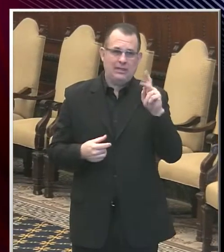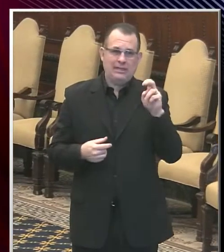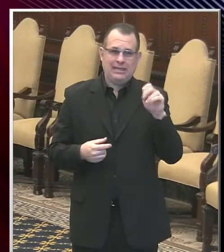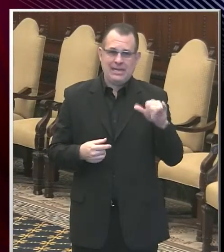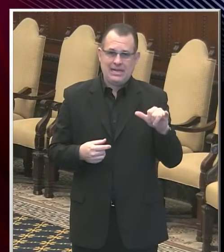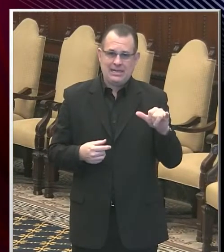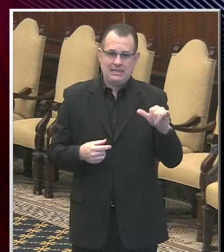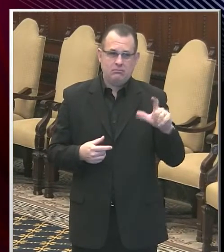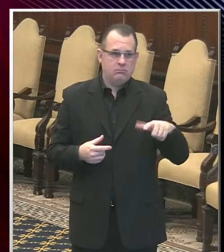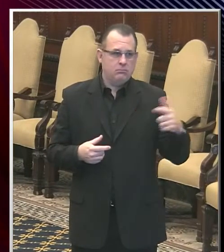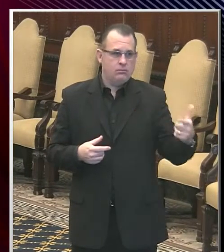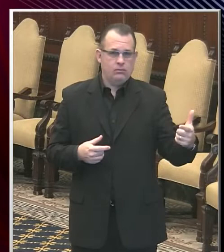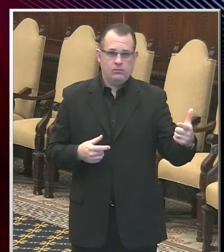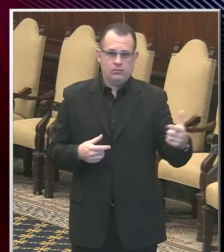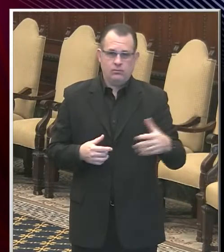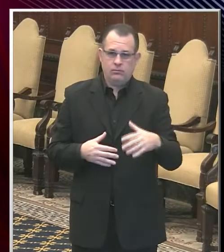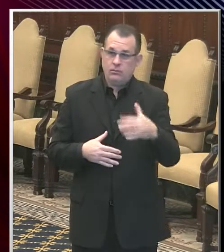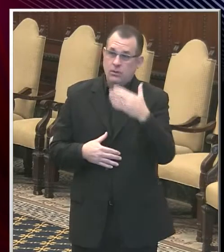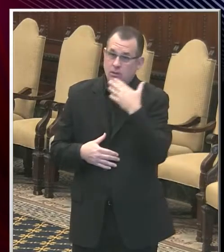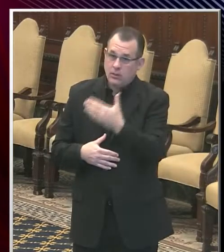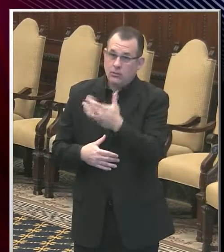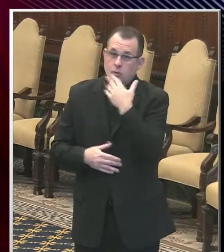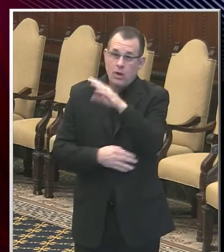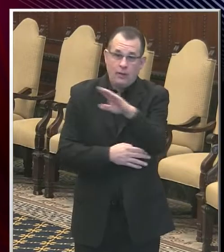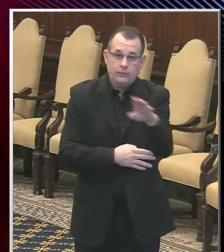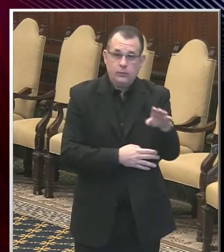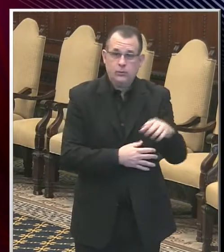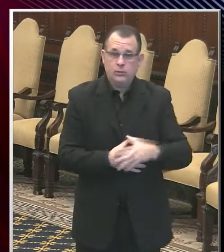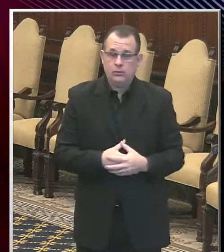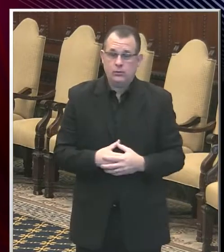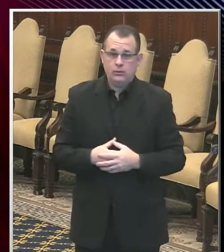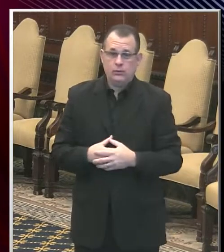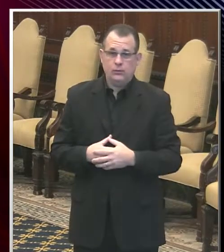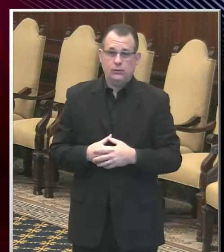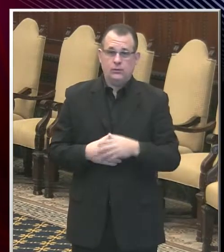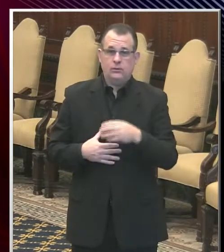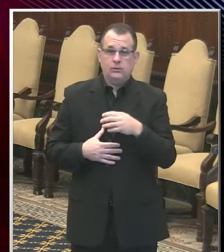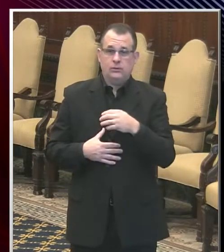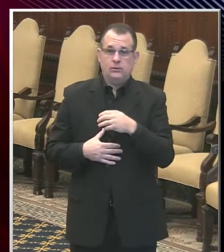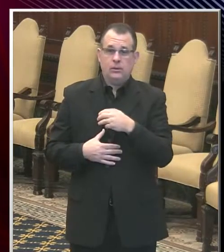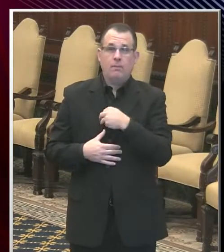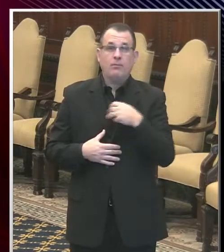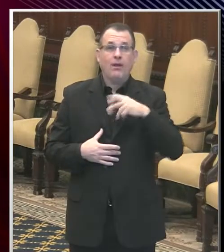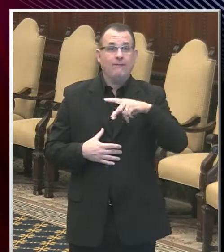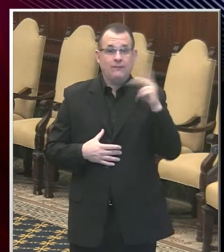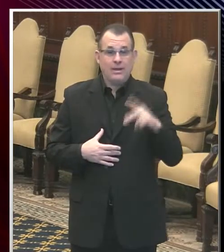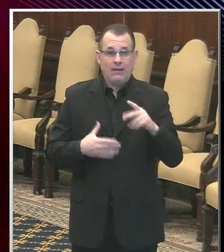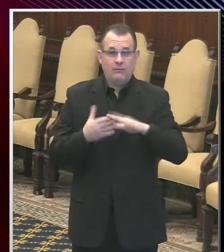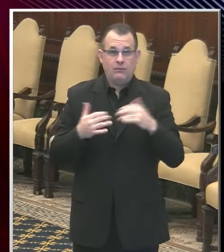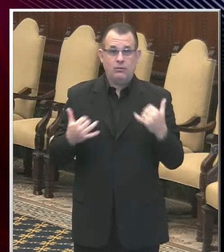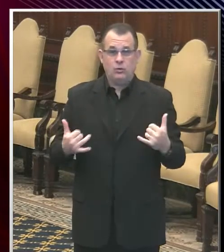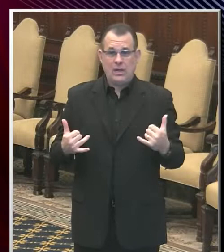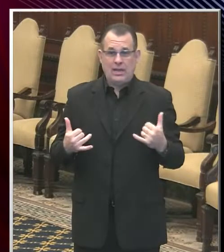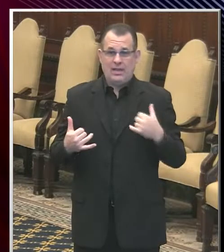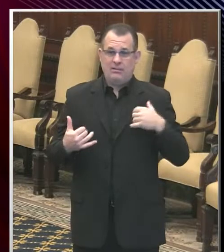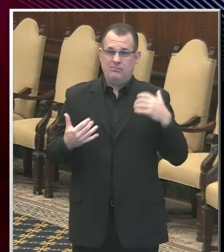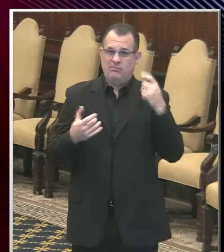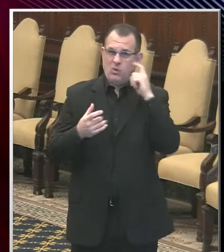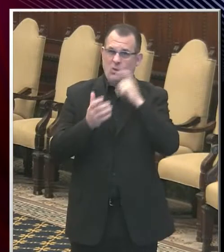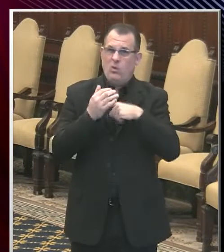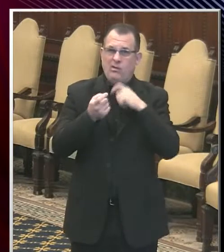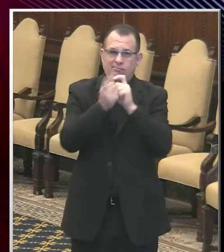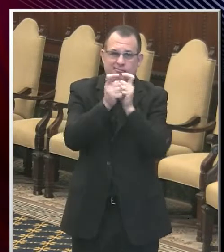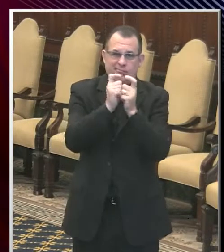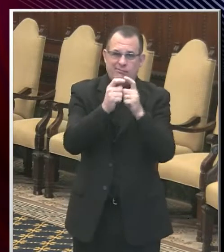floor. Thanks, Mike. Thank you, Mike. Good afternoon, everyone. Members of Philadelphia City Council today received our revised fiscal year 2021